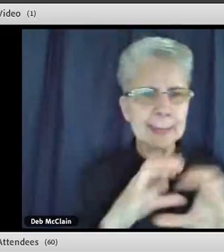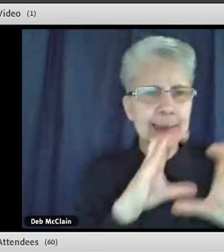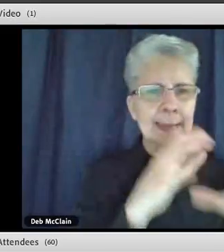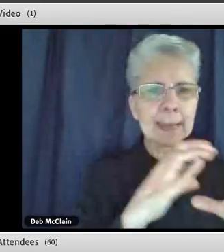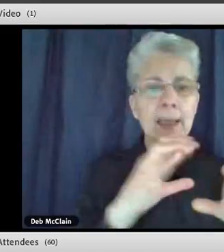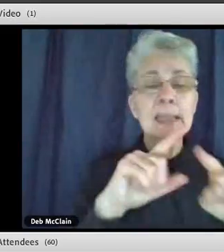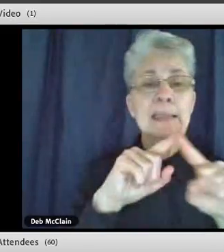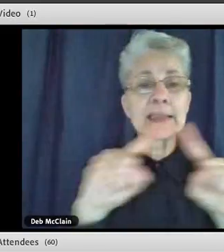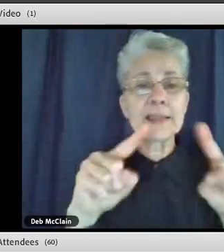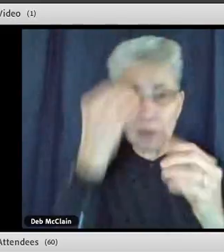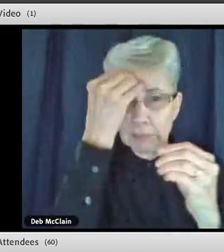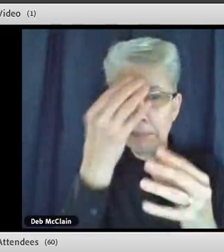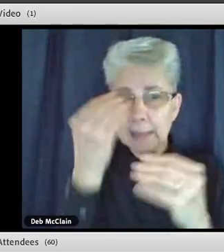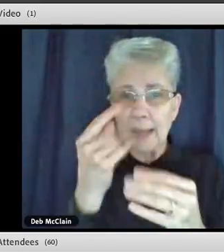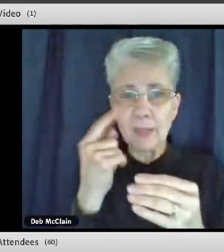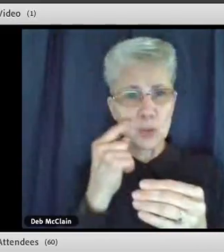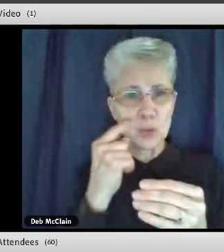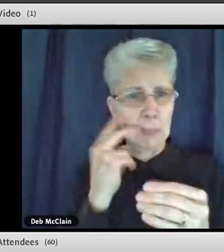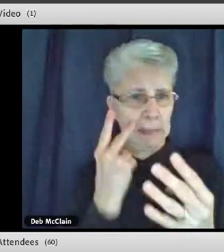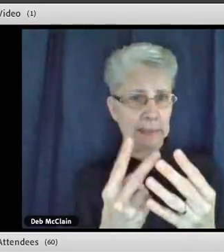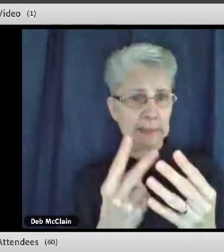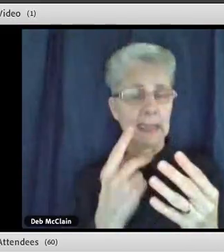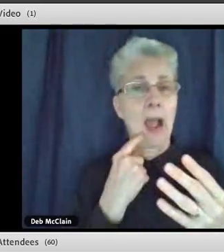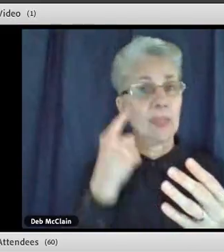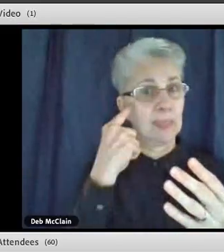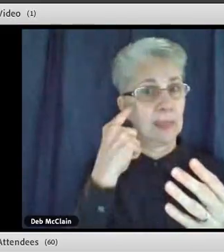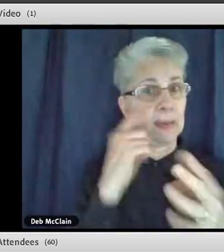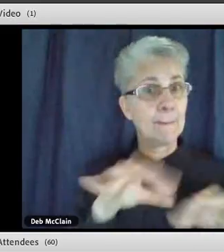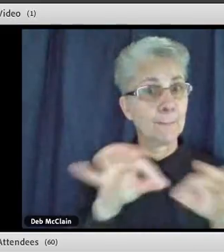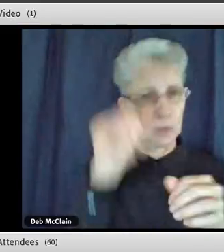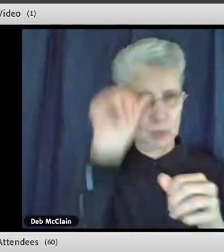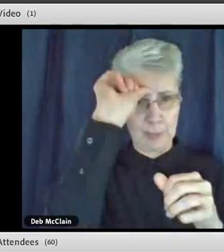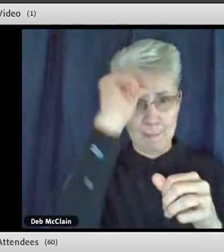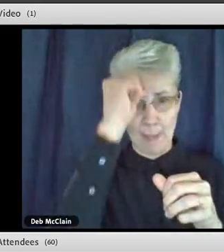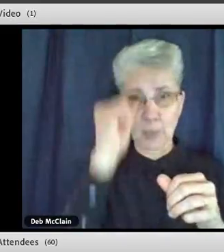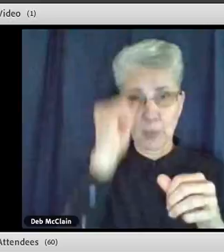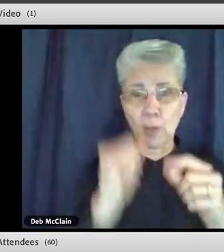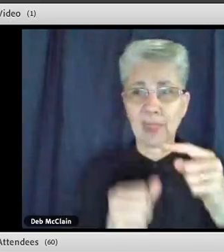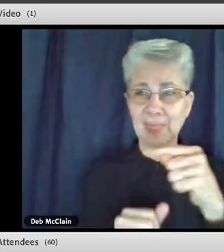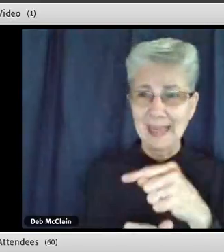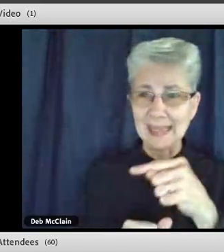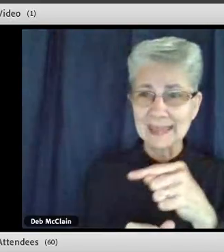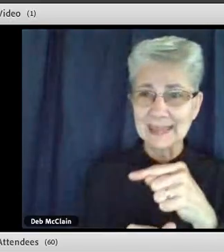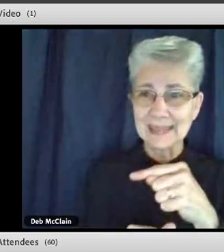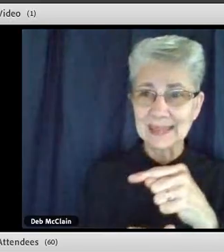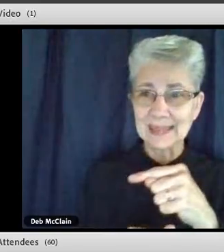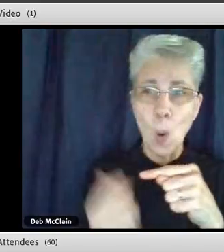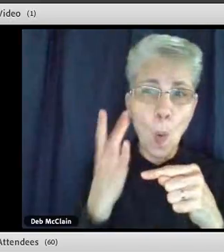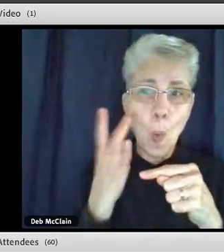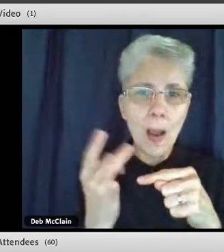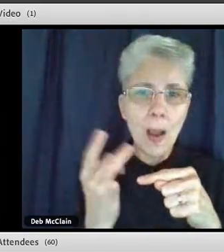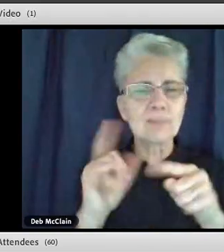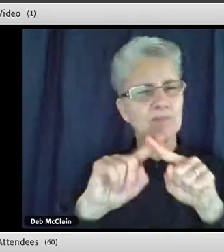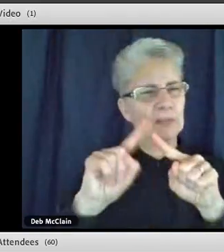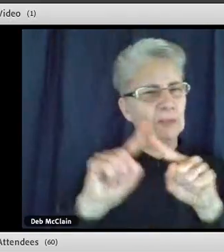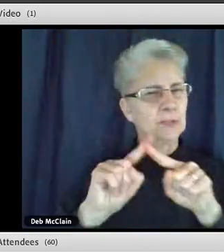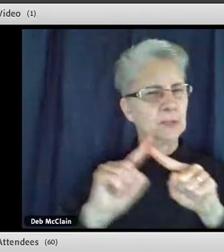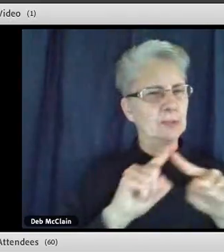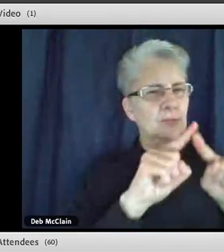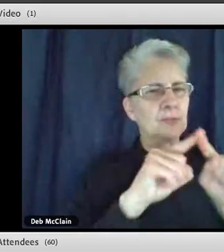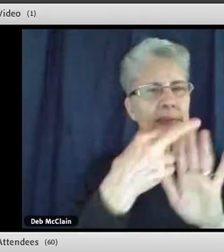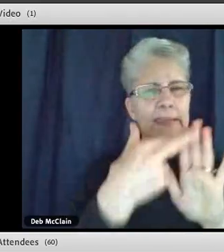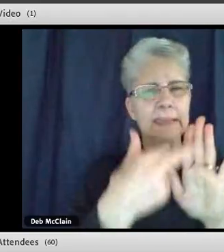that you may encounter. And I think it's important to keep this in your mind, that there are many different standards of metadata, first